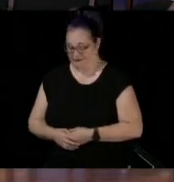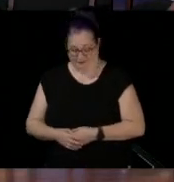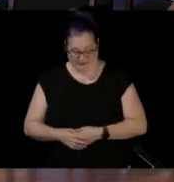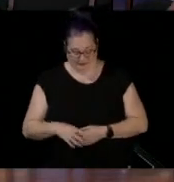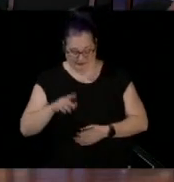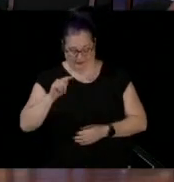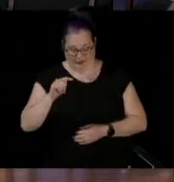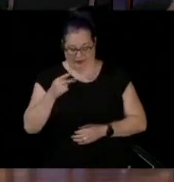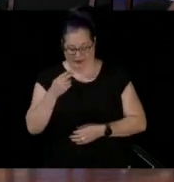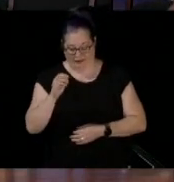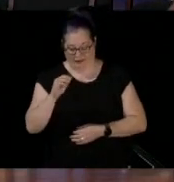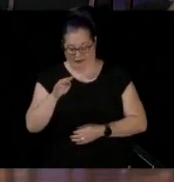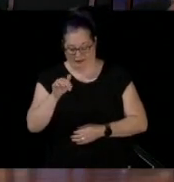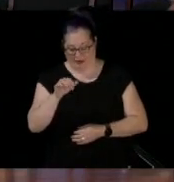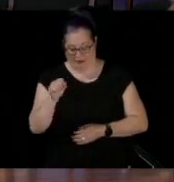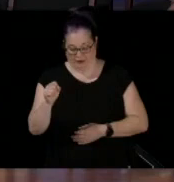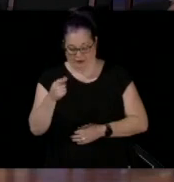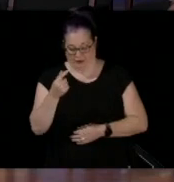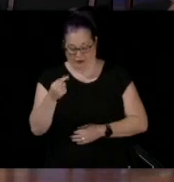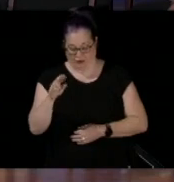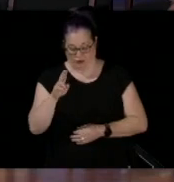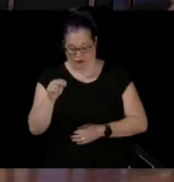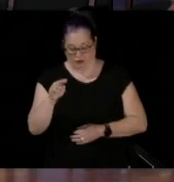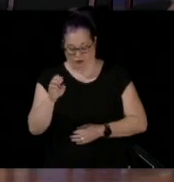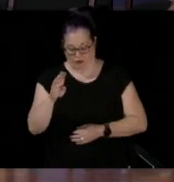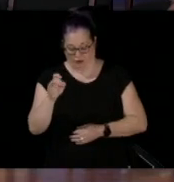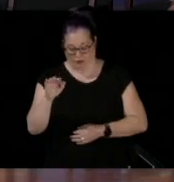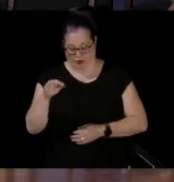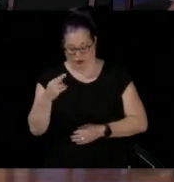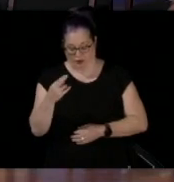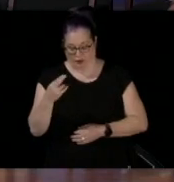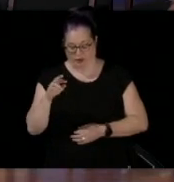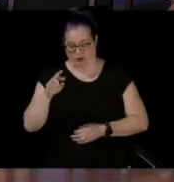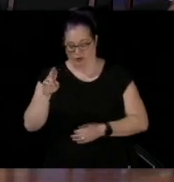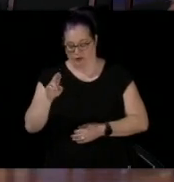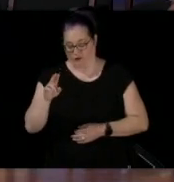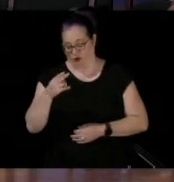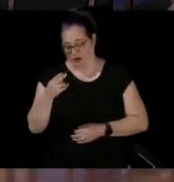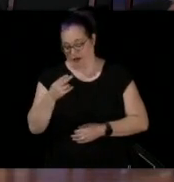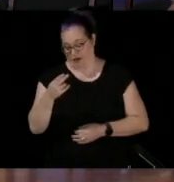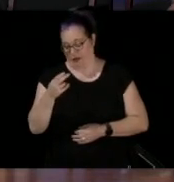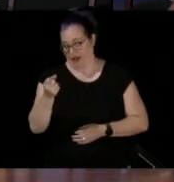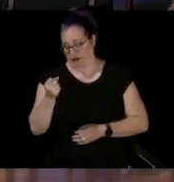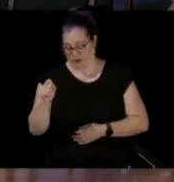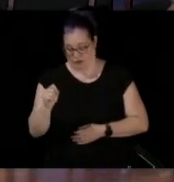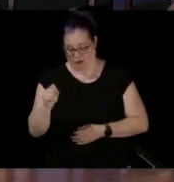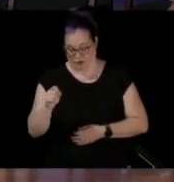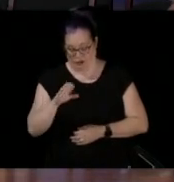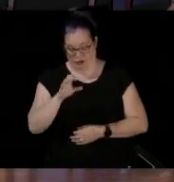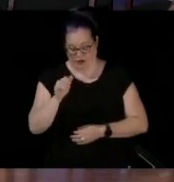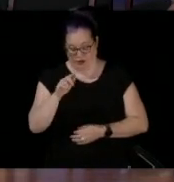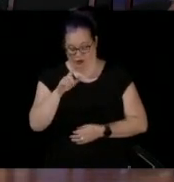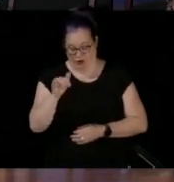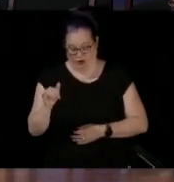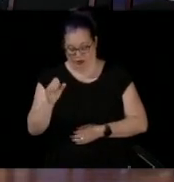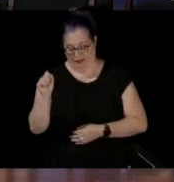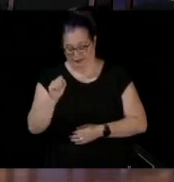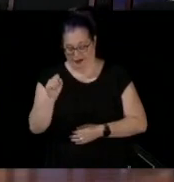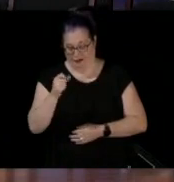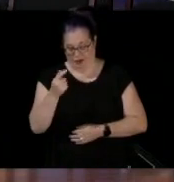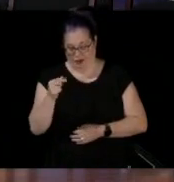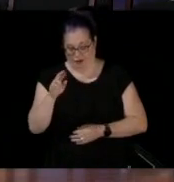Mr. Thomas Gruneberg, River Hill High School, Carly Sarah Gruneberg.